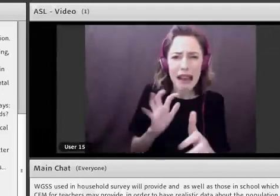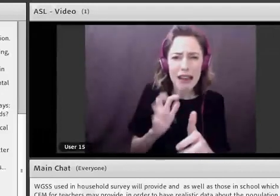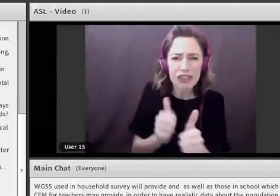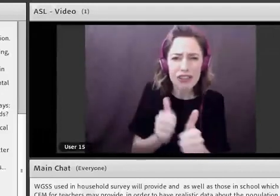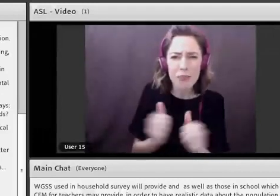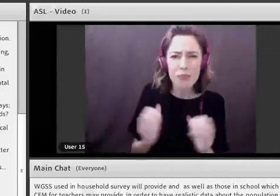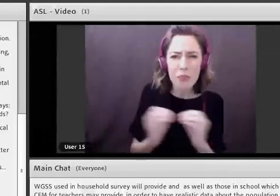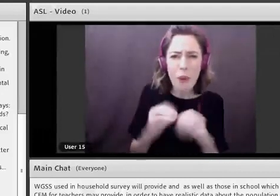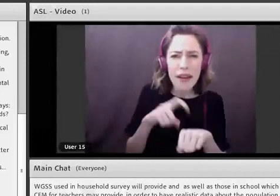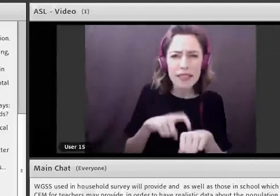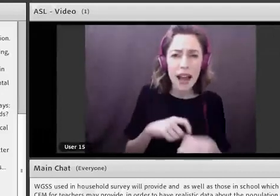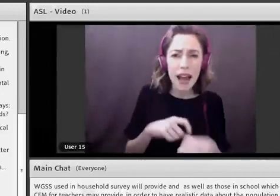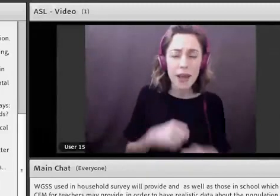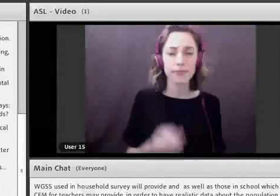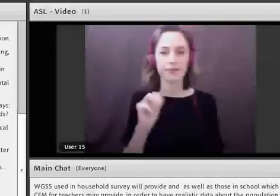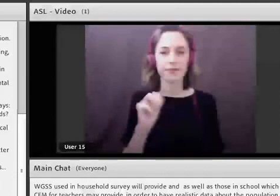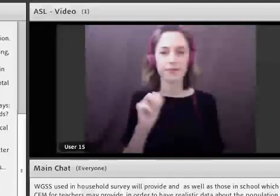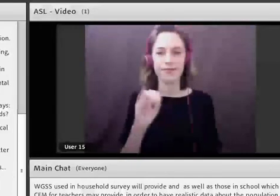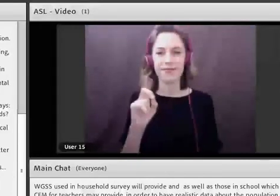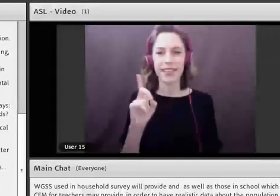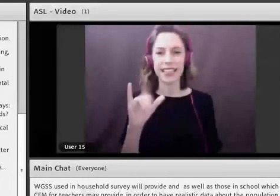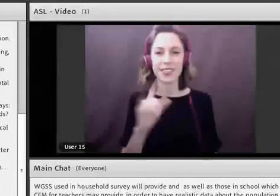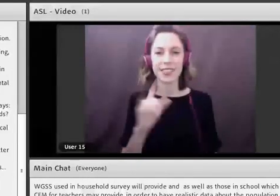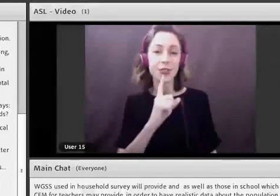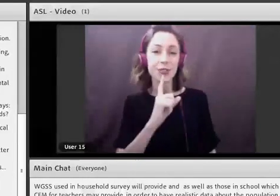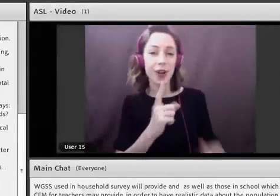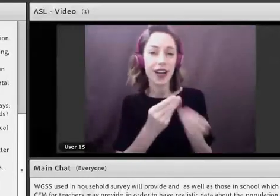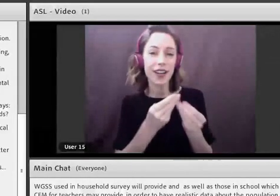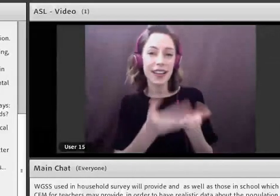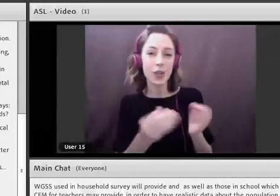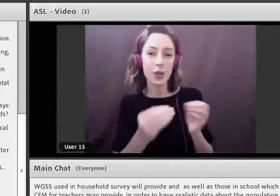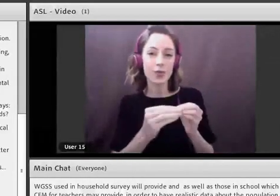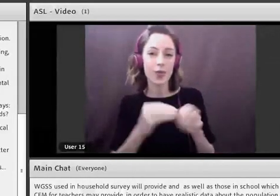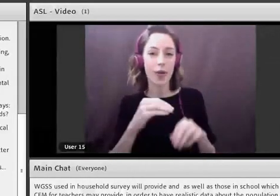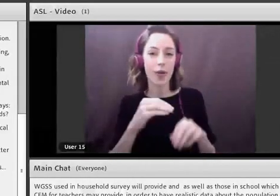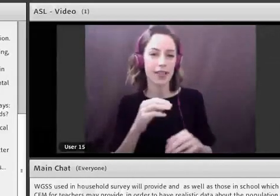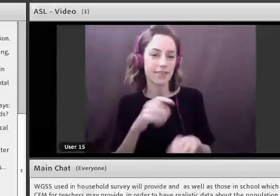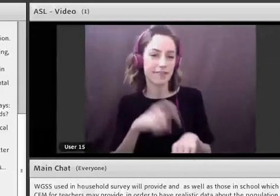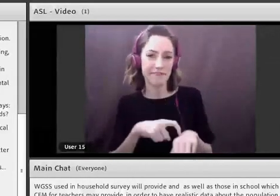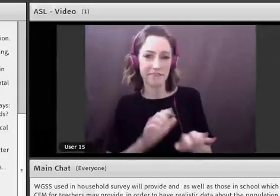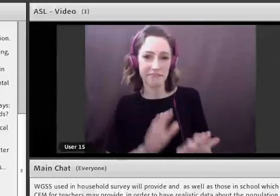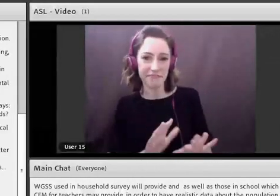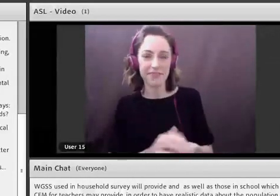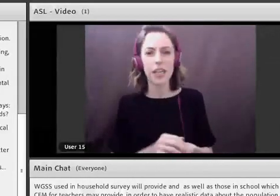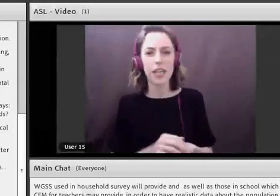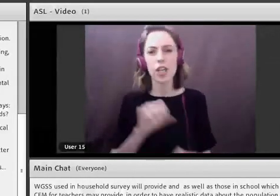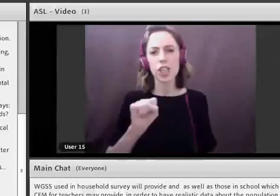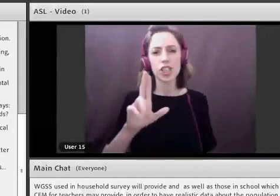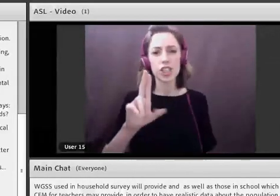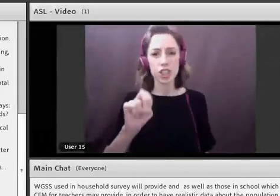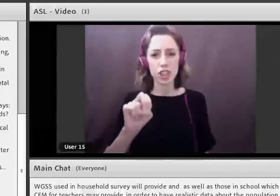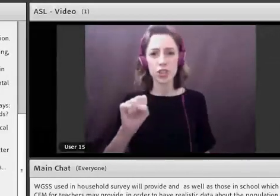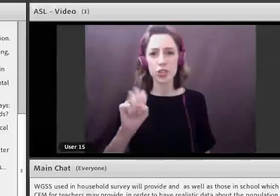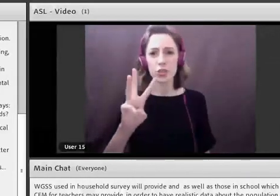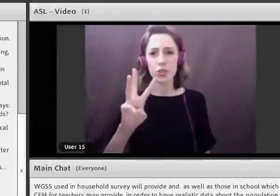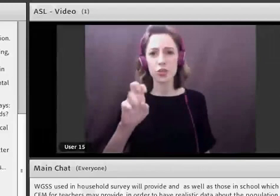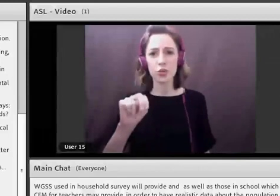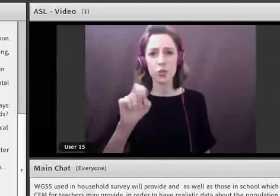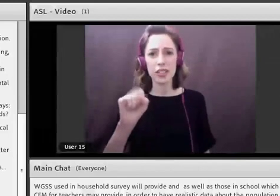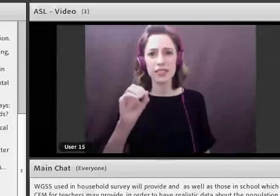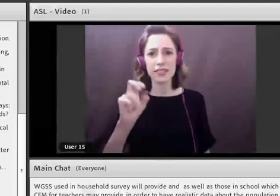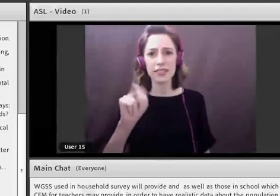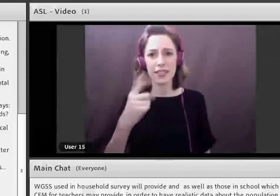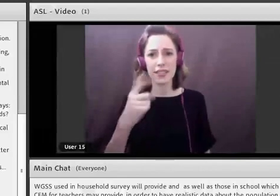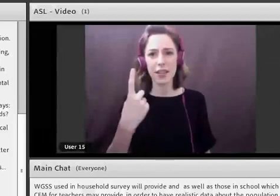did have a question for a comment that was made by Sue Swinson, and I just would love a little bit